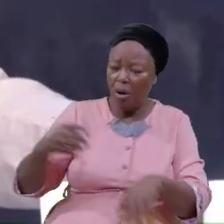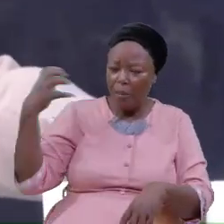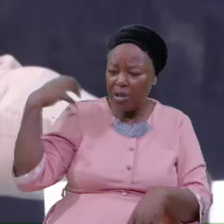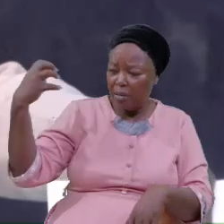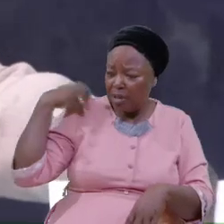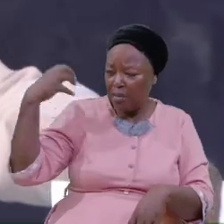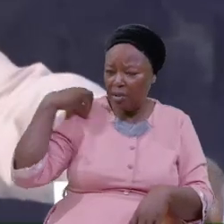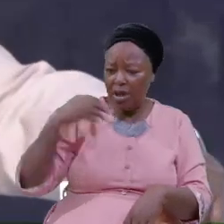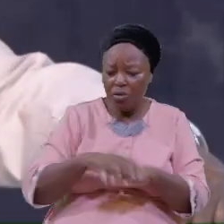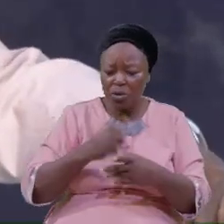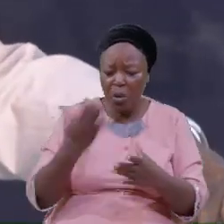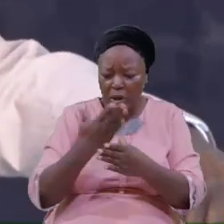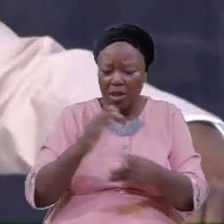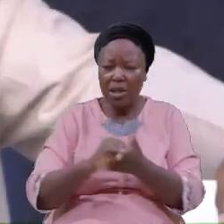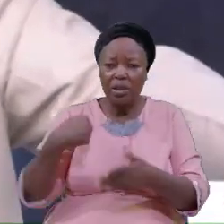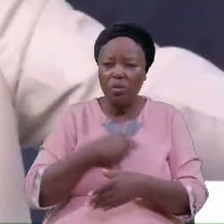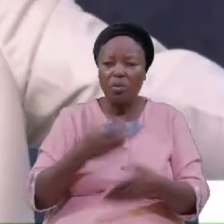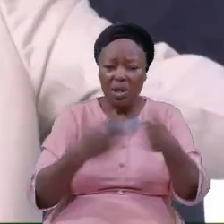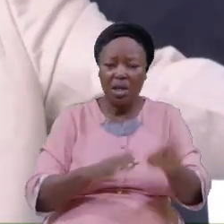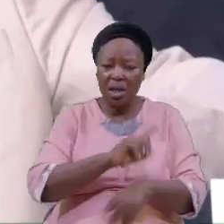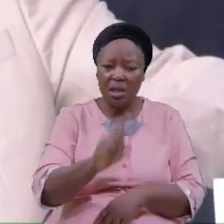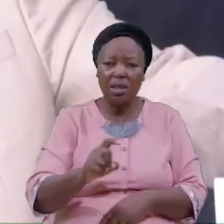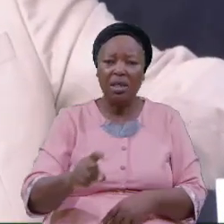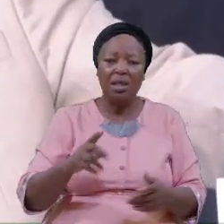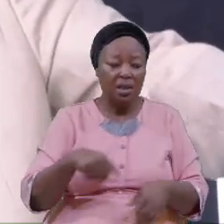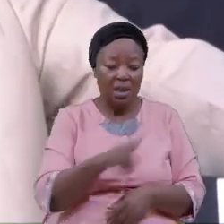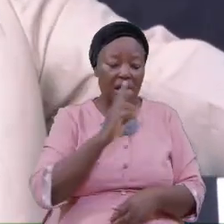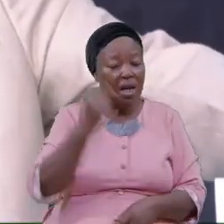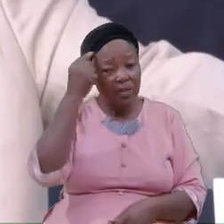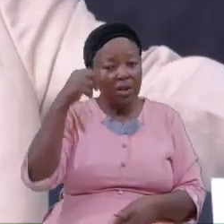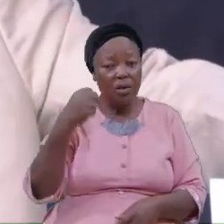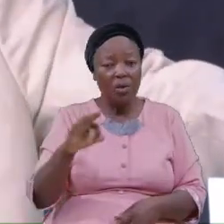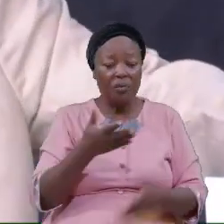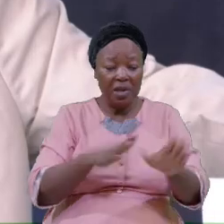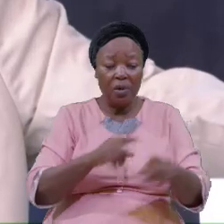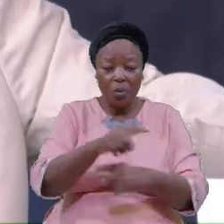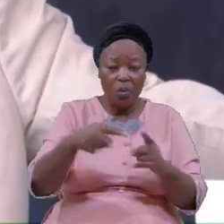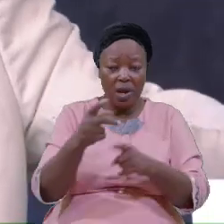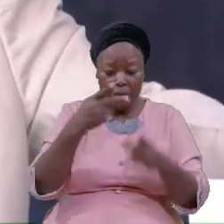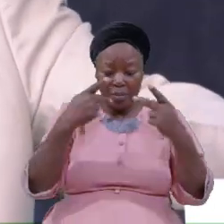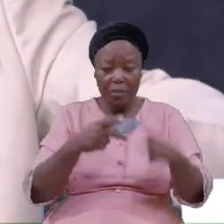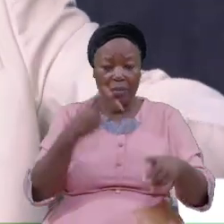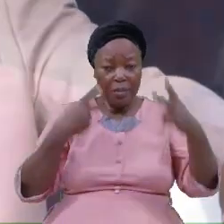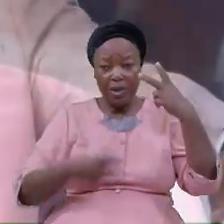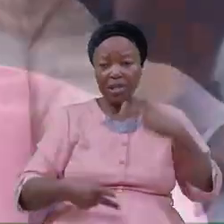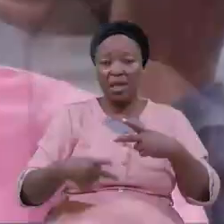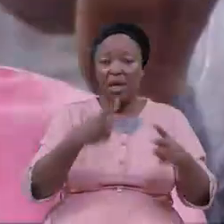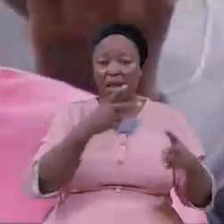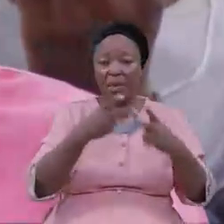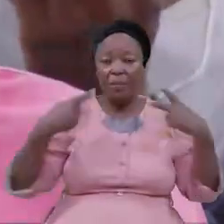we perish? They are thinking of death when the Prince of Life was right in the boat.